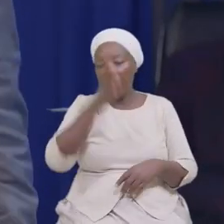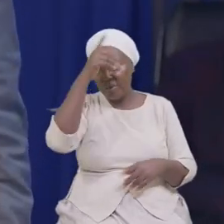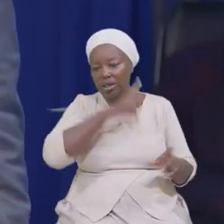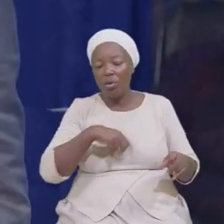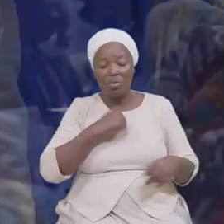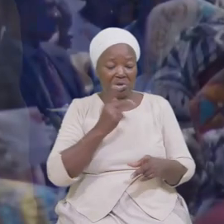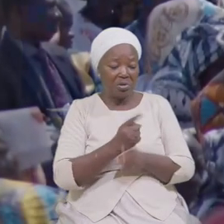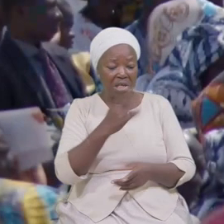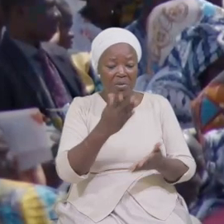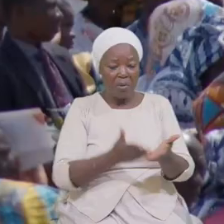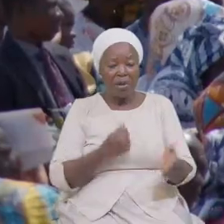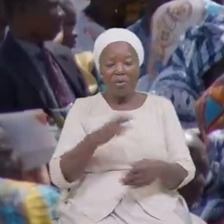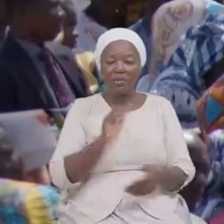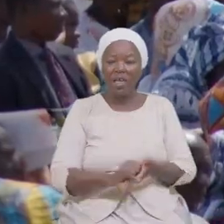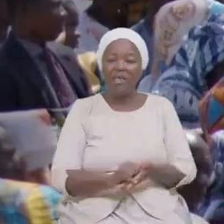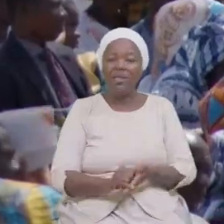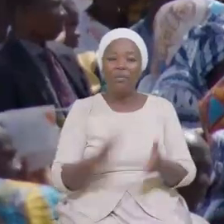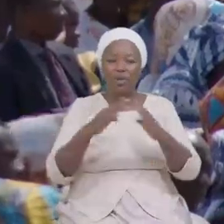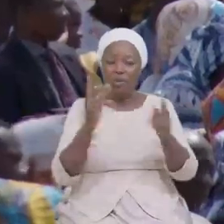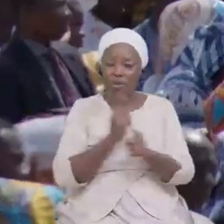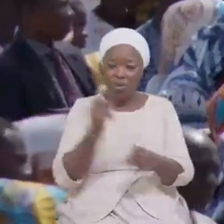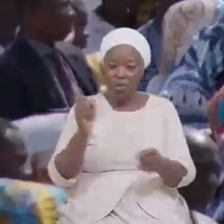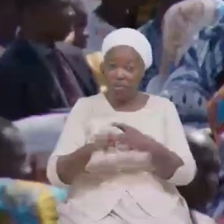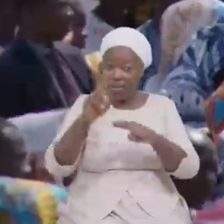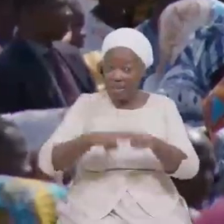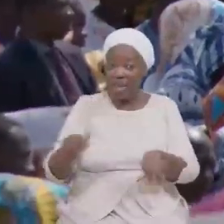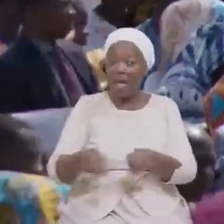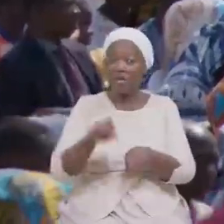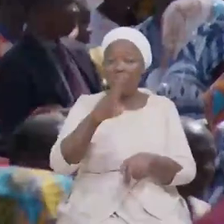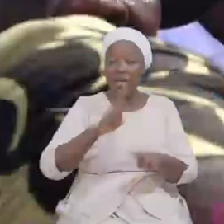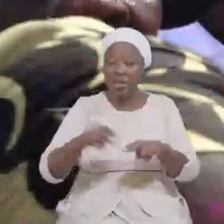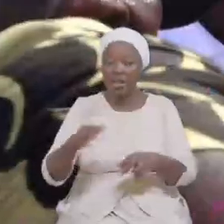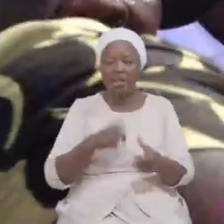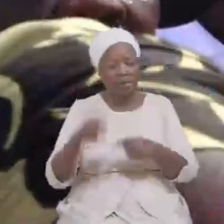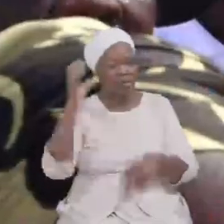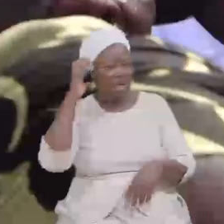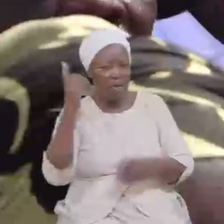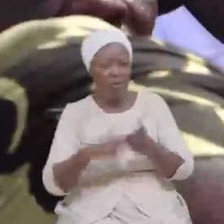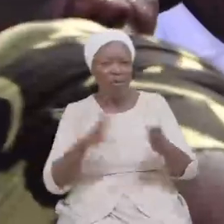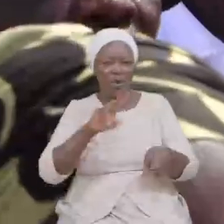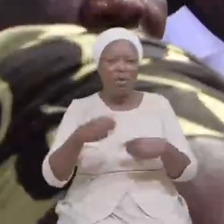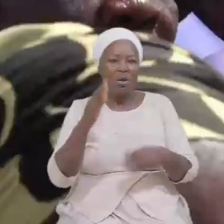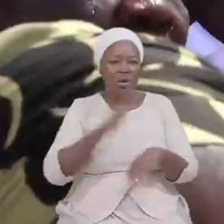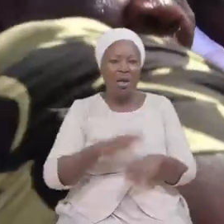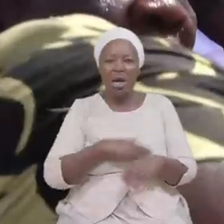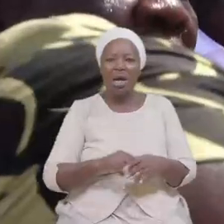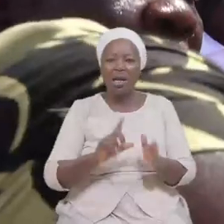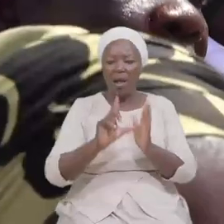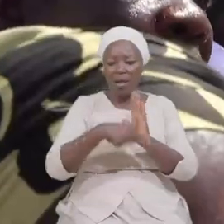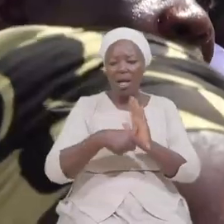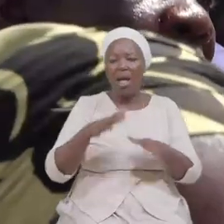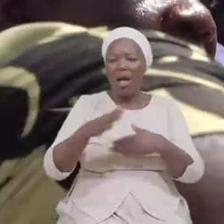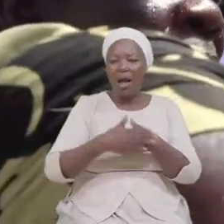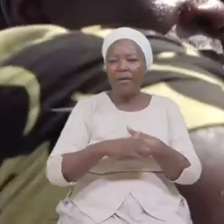sit like you're sitting and to hear what was going on. And eventually, after the minister